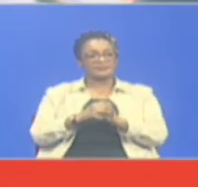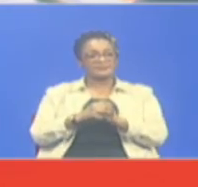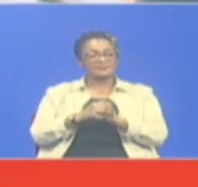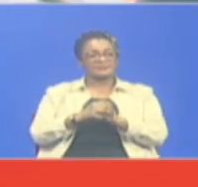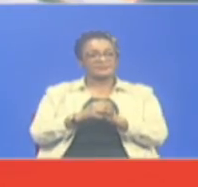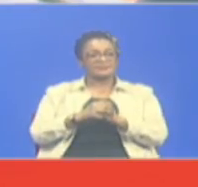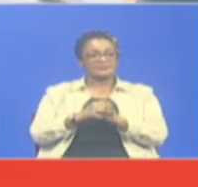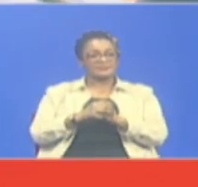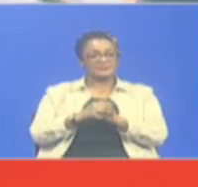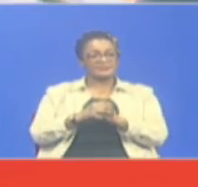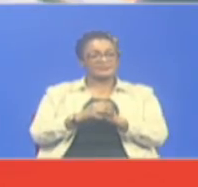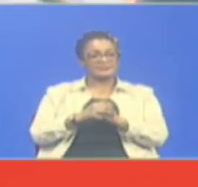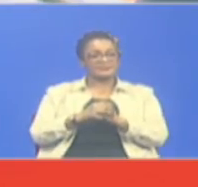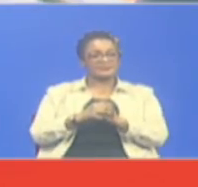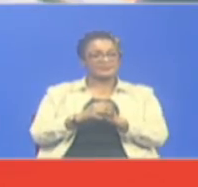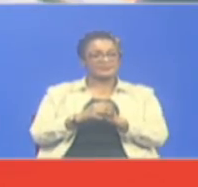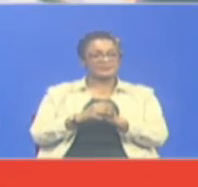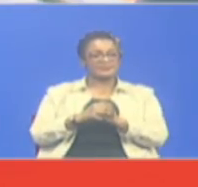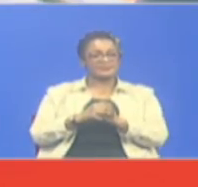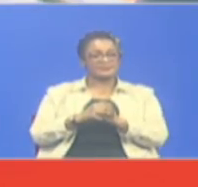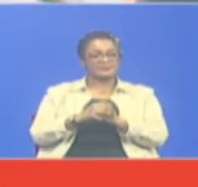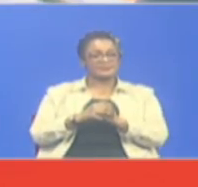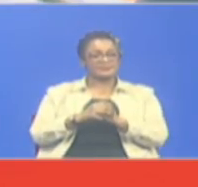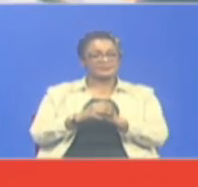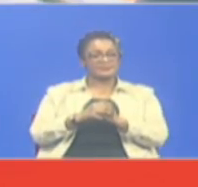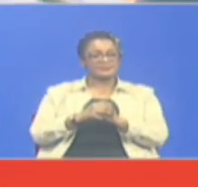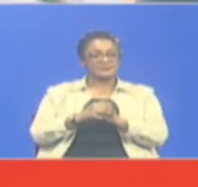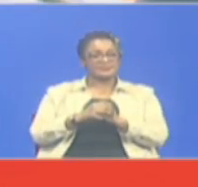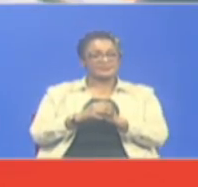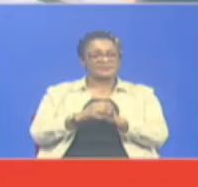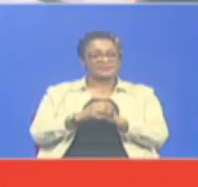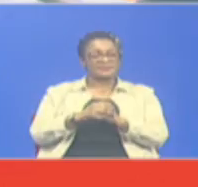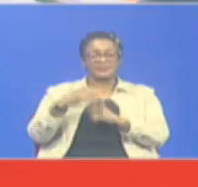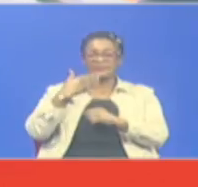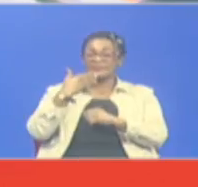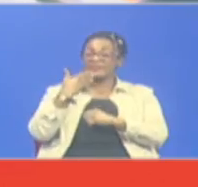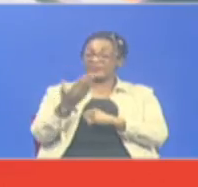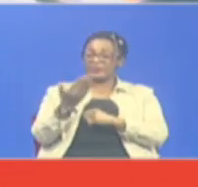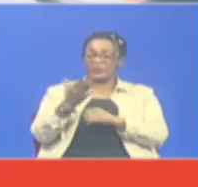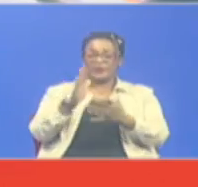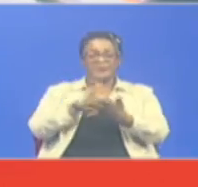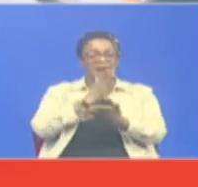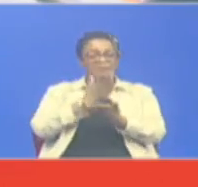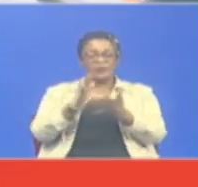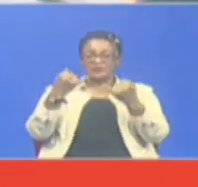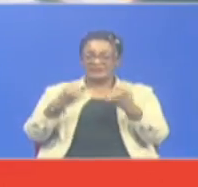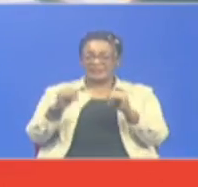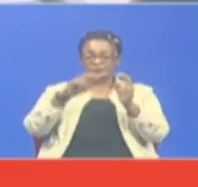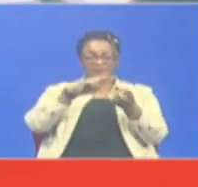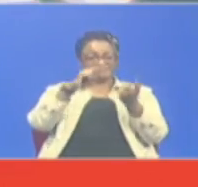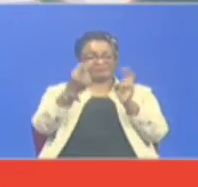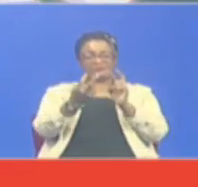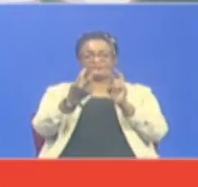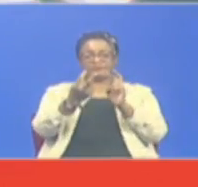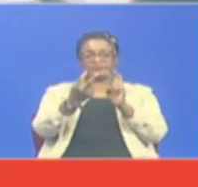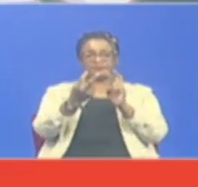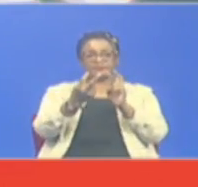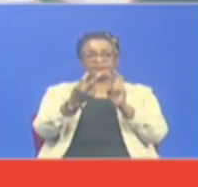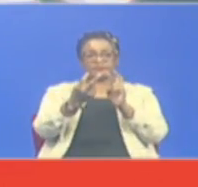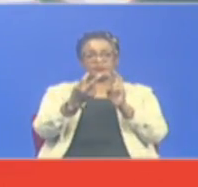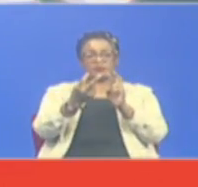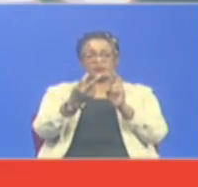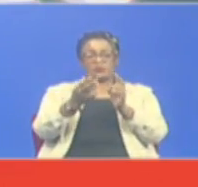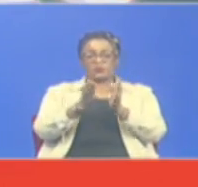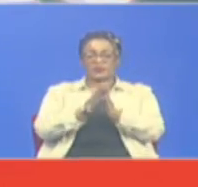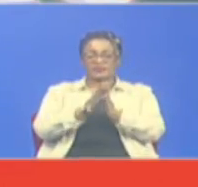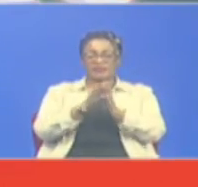Thank you, Dival. I think the department was trying to reflect on what happened with the Ebola lockdown.